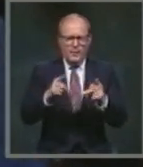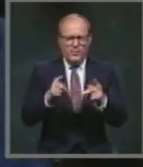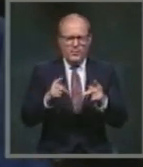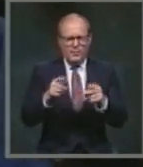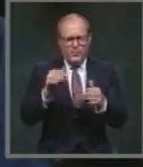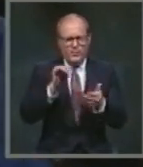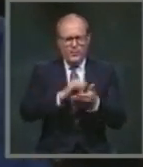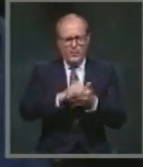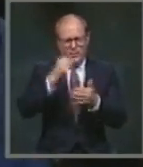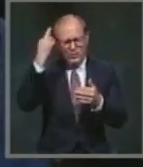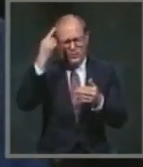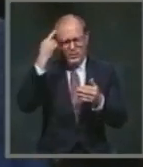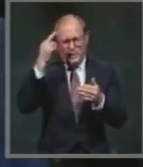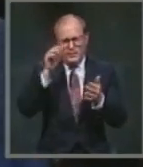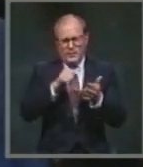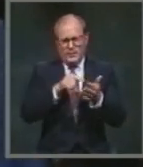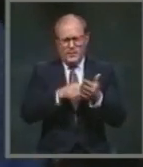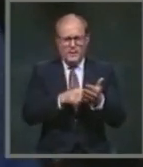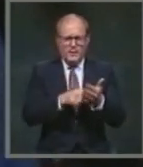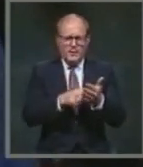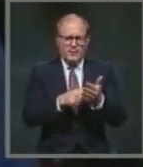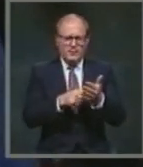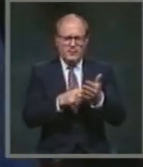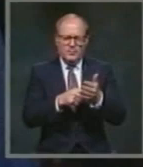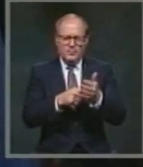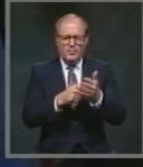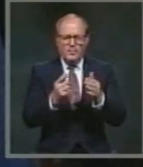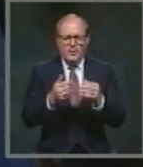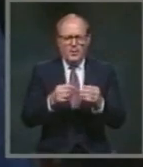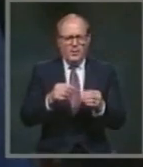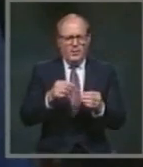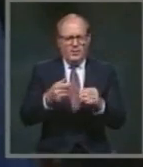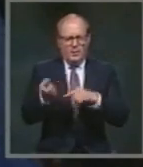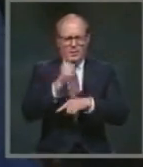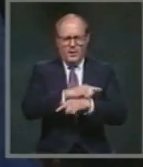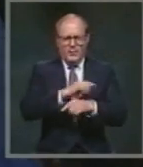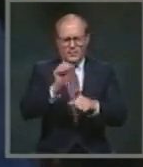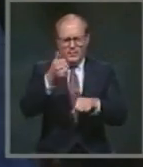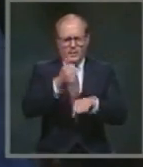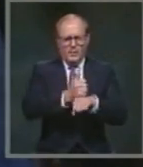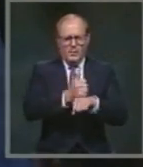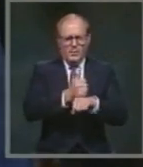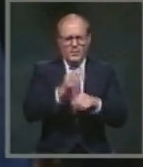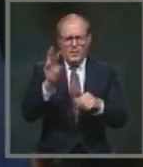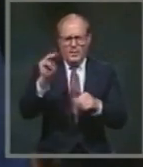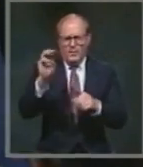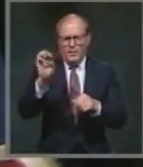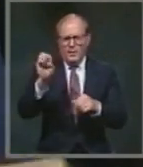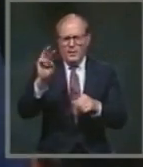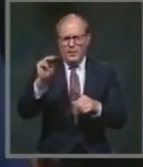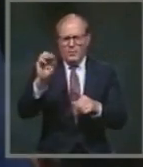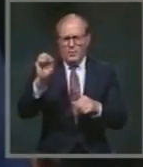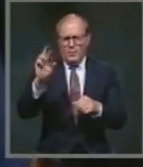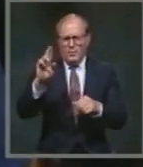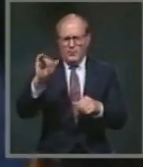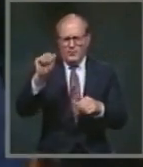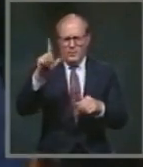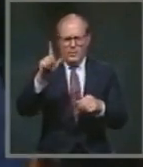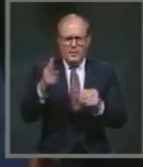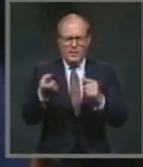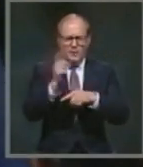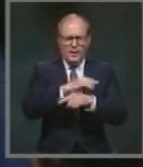in which and for which they acquired the status of nobility. Memorials are important. They're important to people